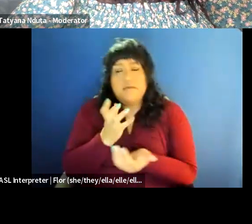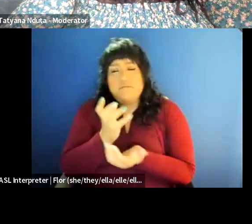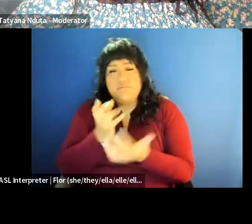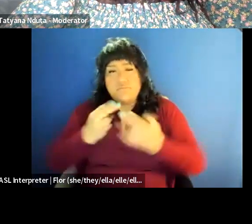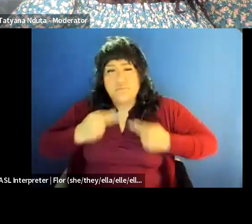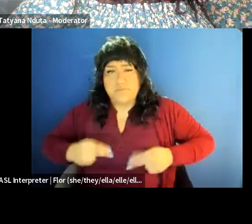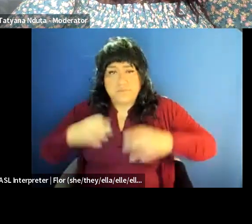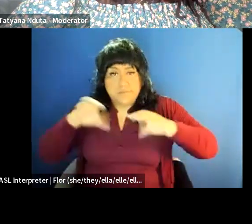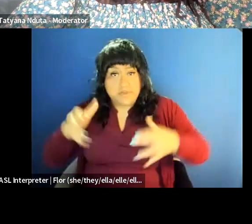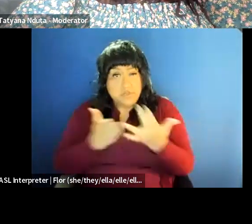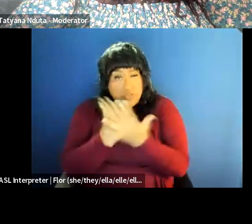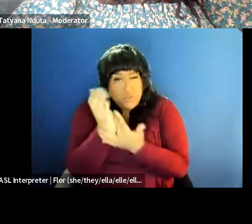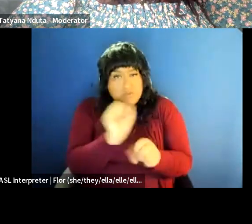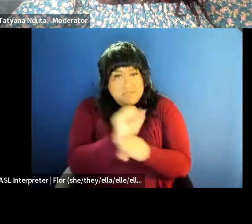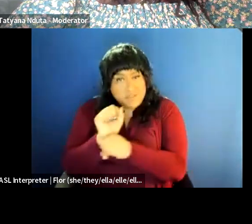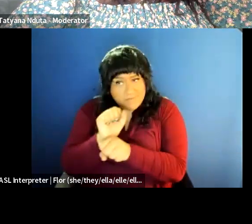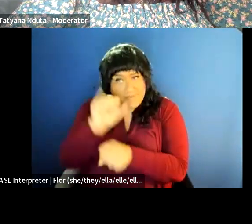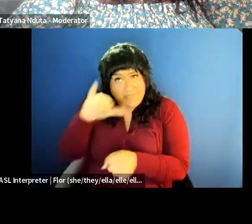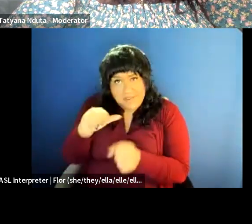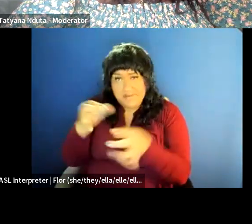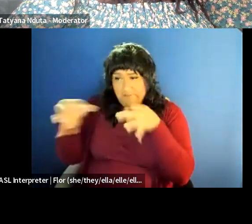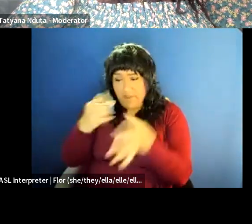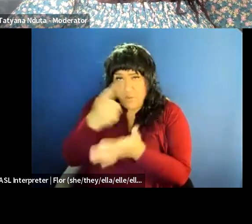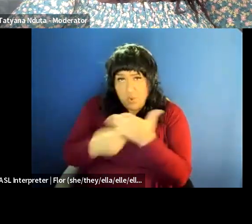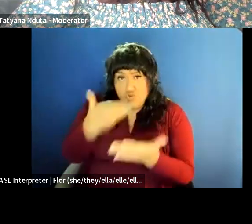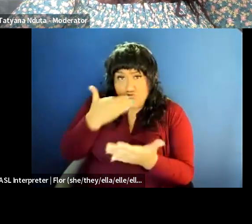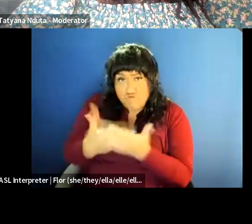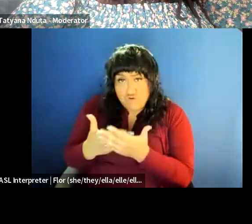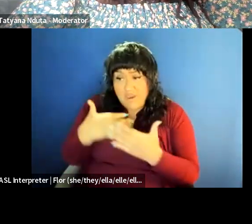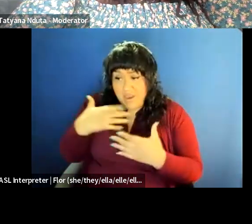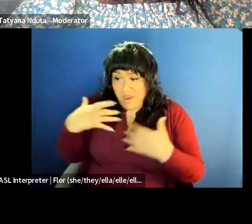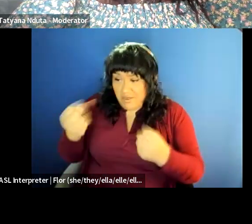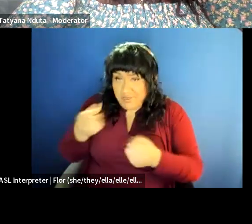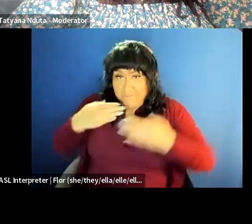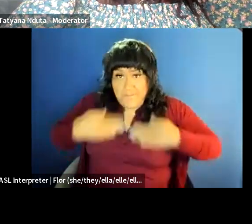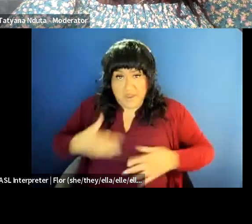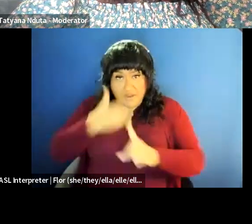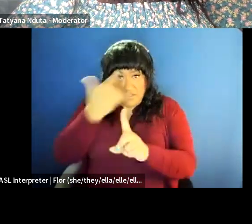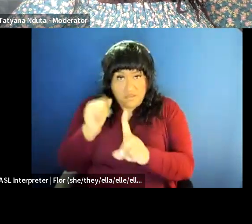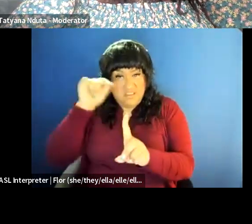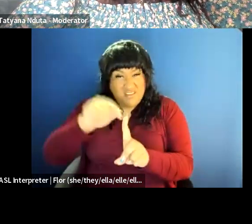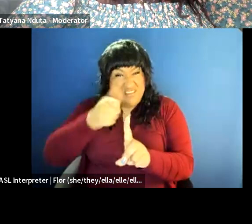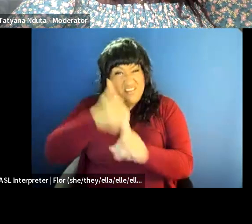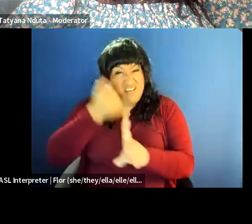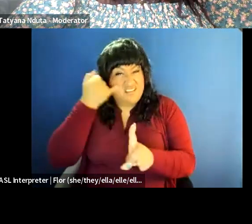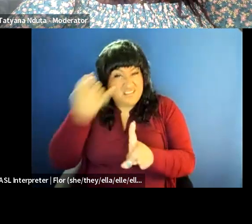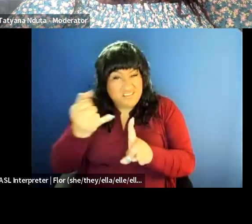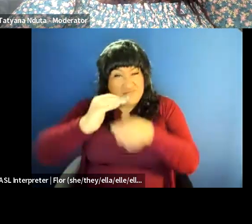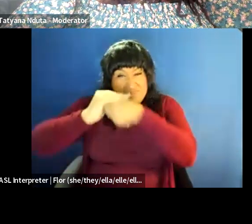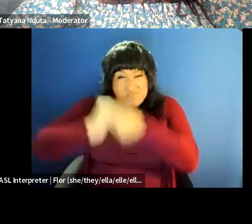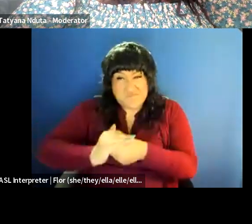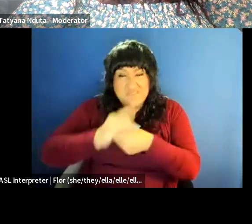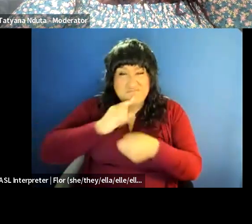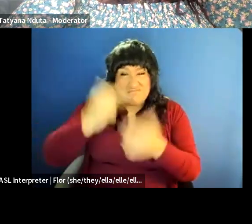that defines what a good and healthy body is, that is highly oppressive, reductionistic,